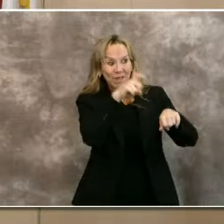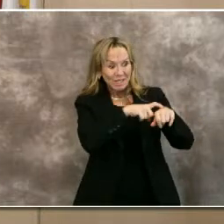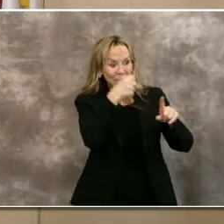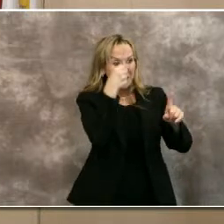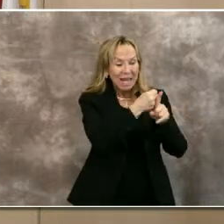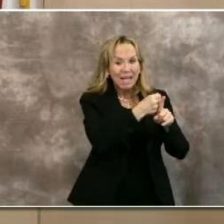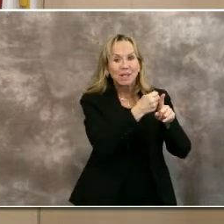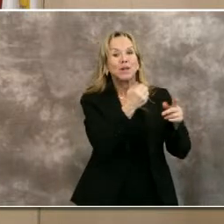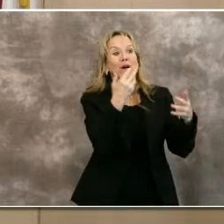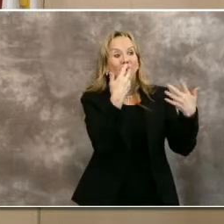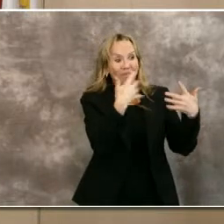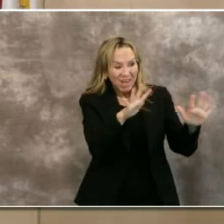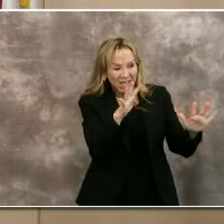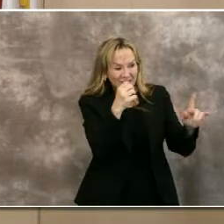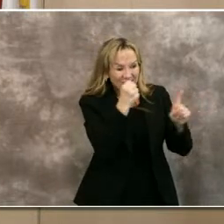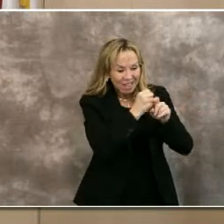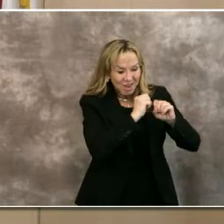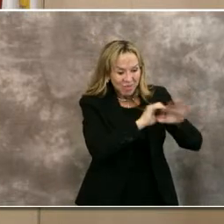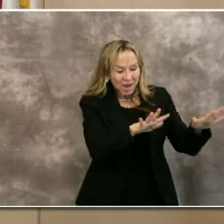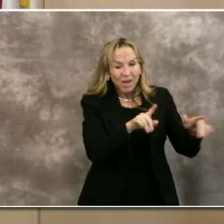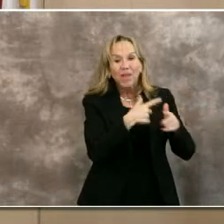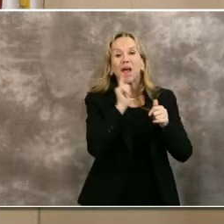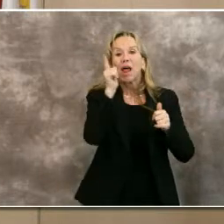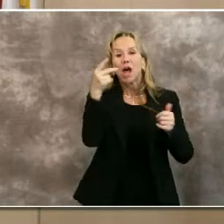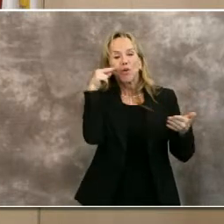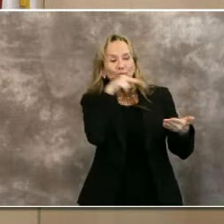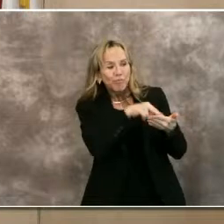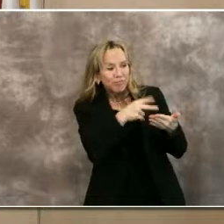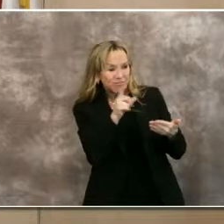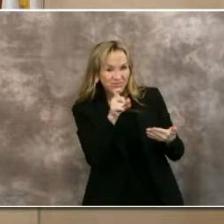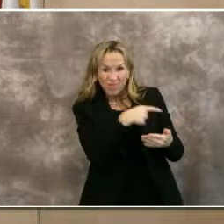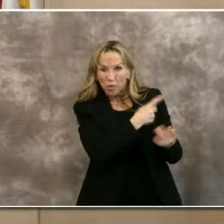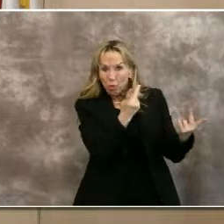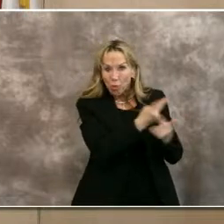at the results afterwards. So our goal is to